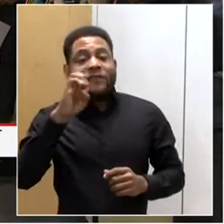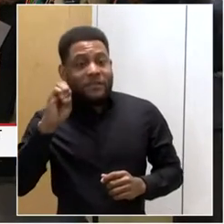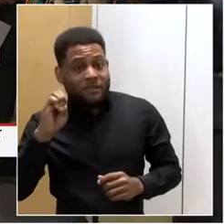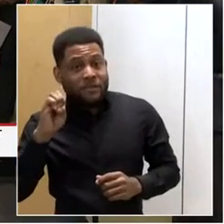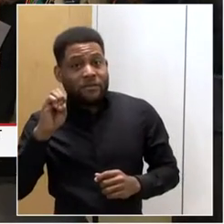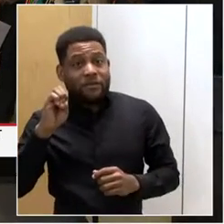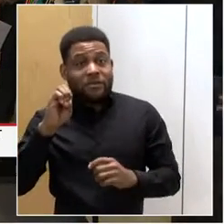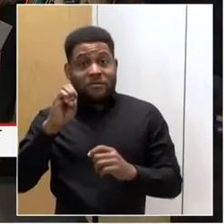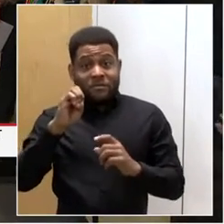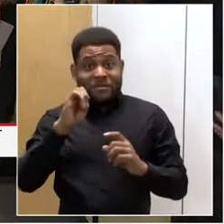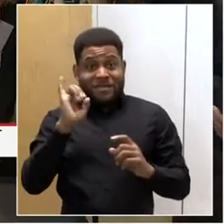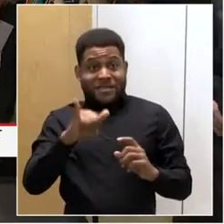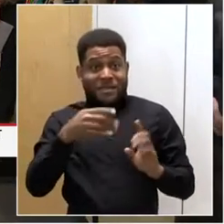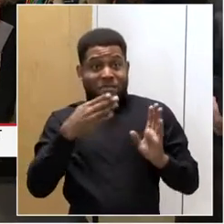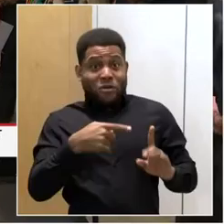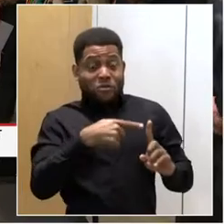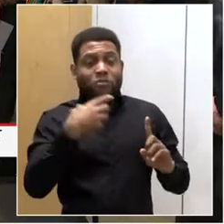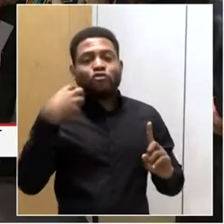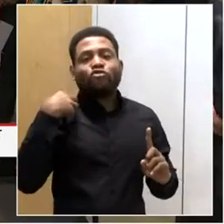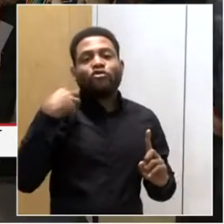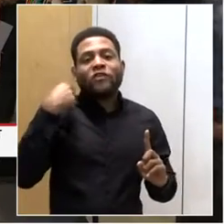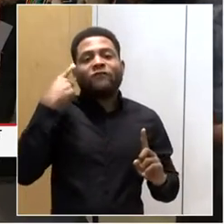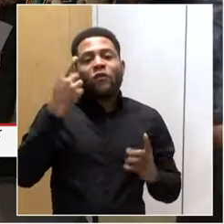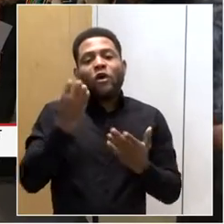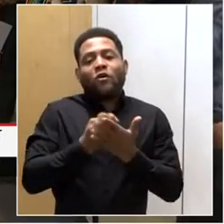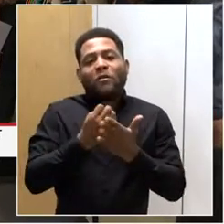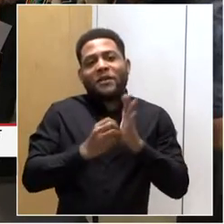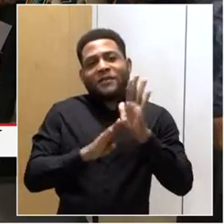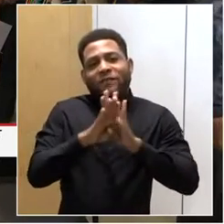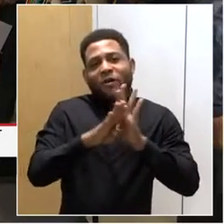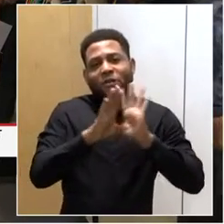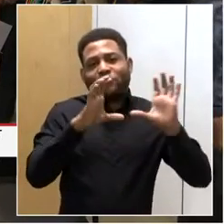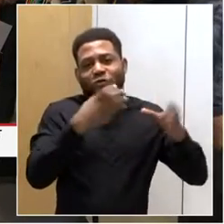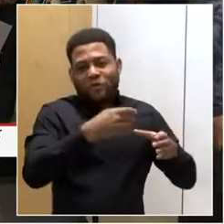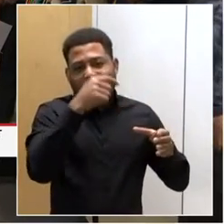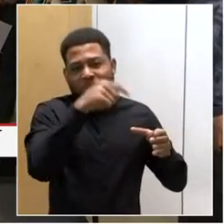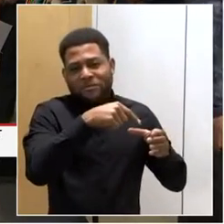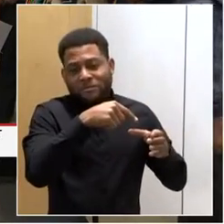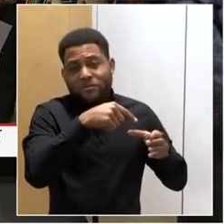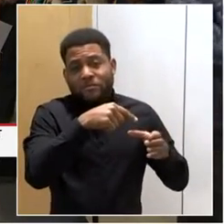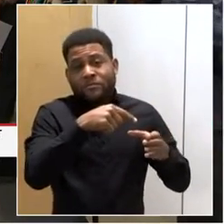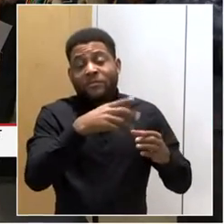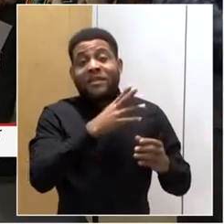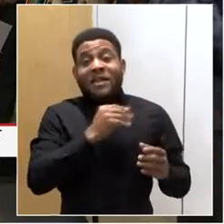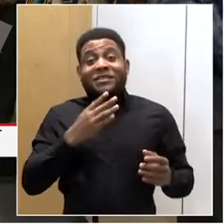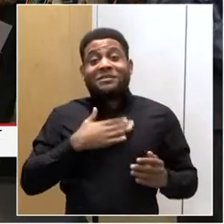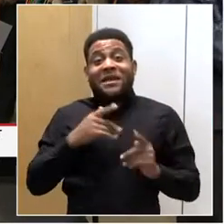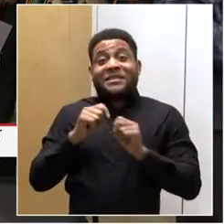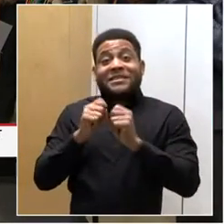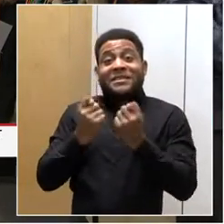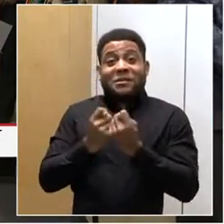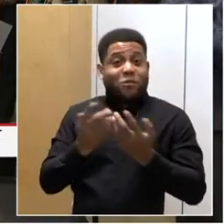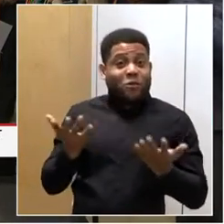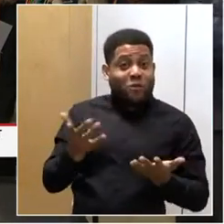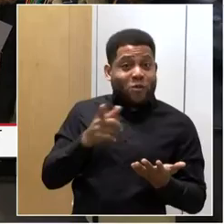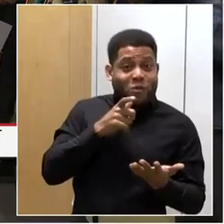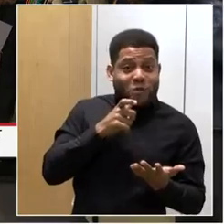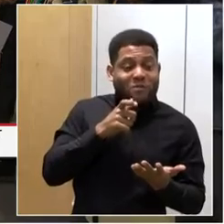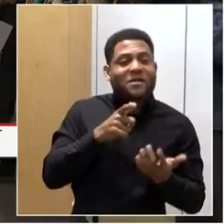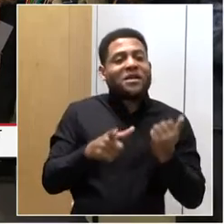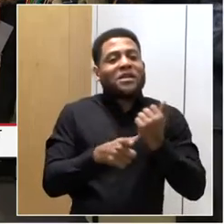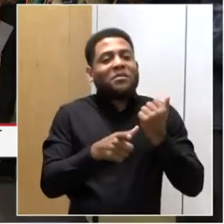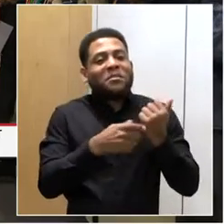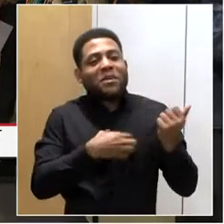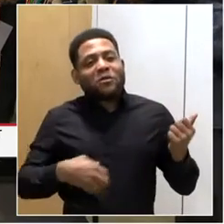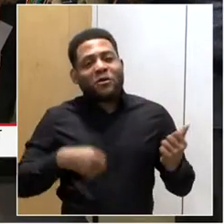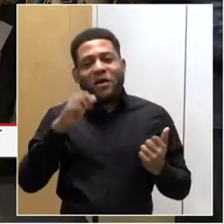council's chair of economic development, along with members of my team, including Nina Albert